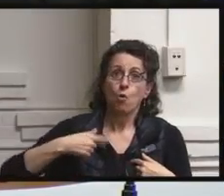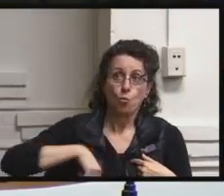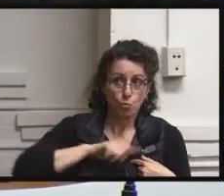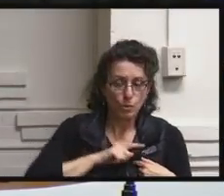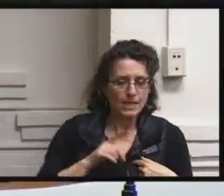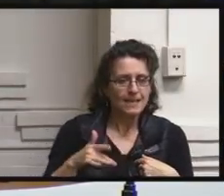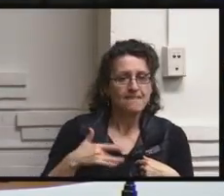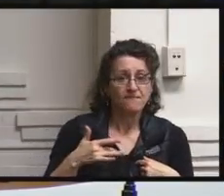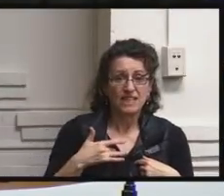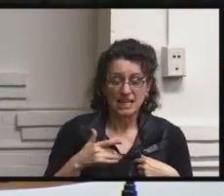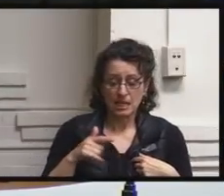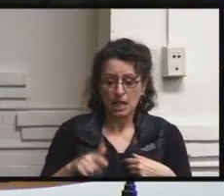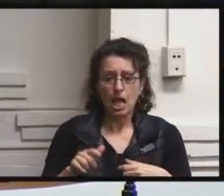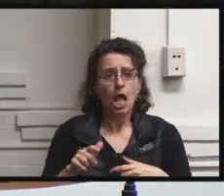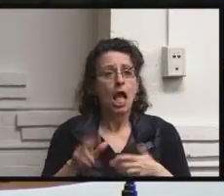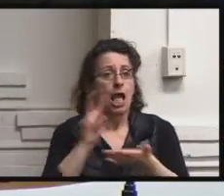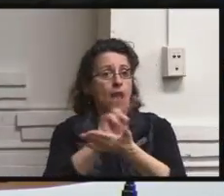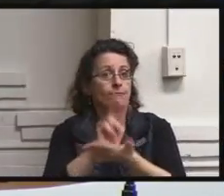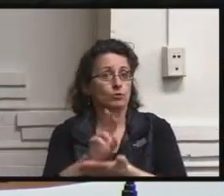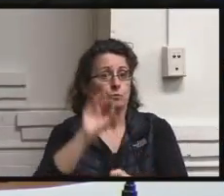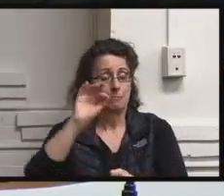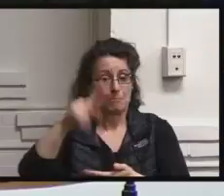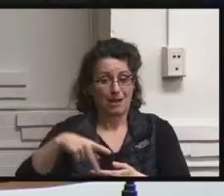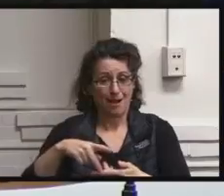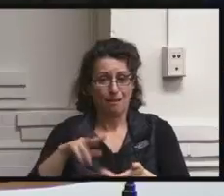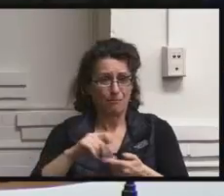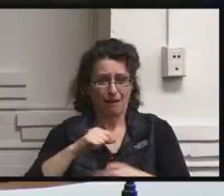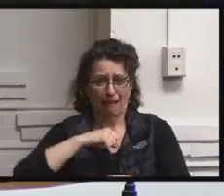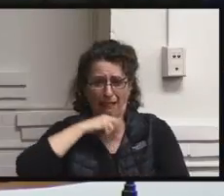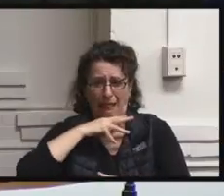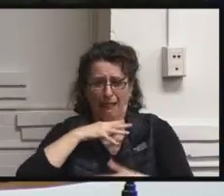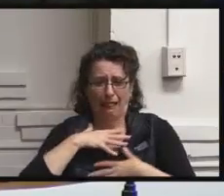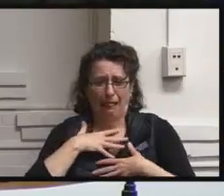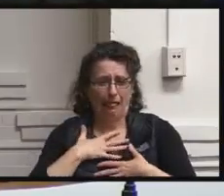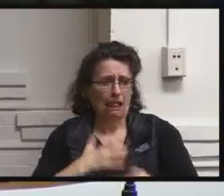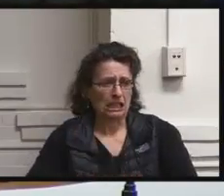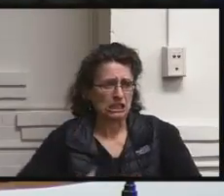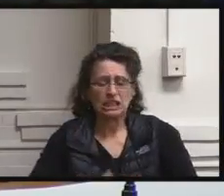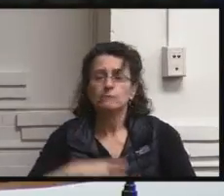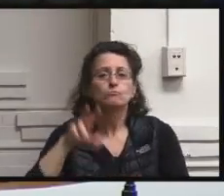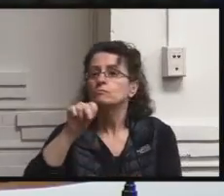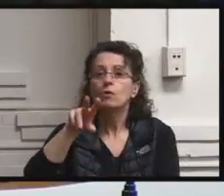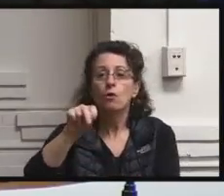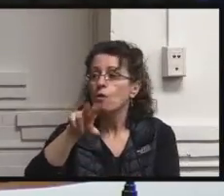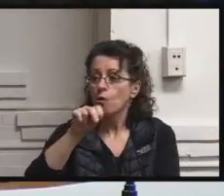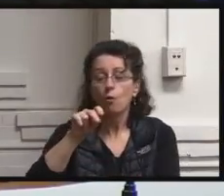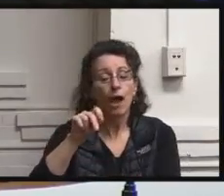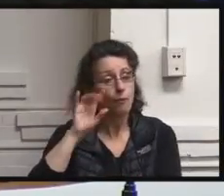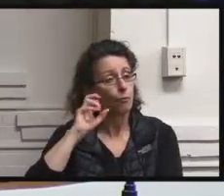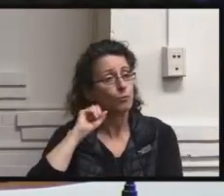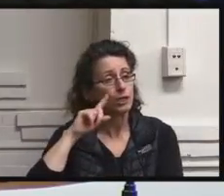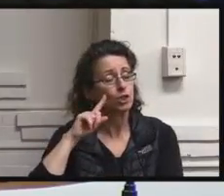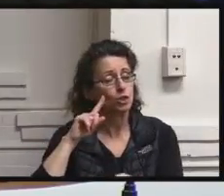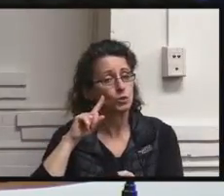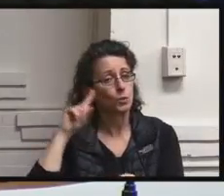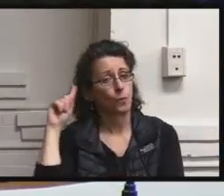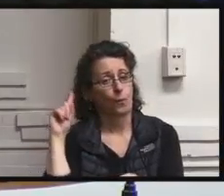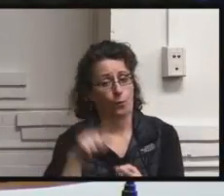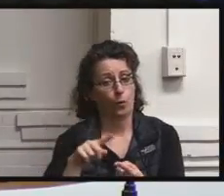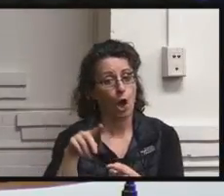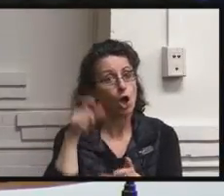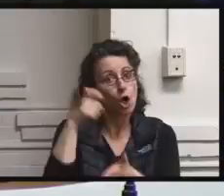community and is a viable way through which the town could potentially save almost $100,000 on our annual budget.